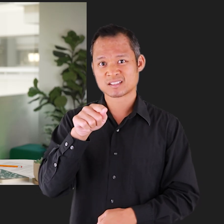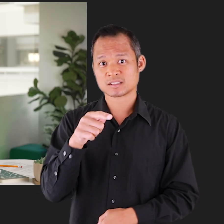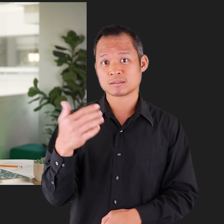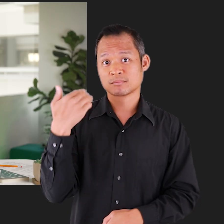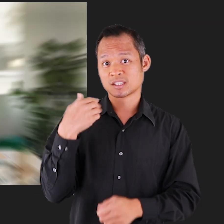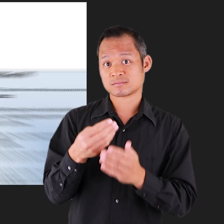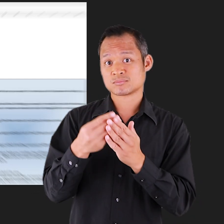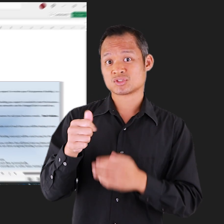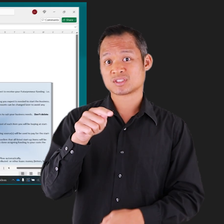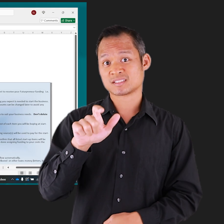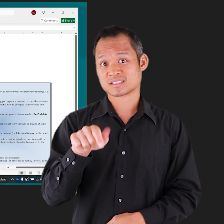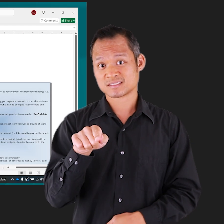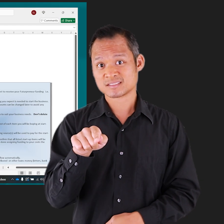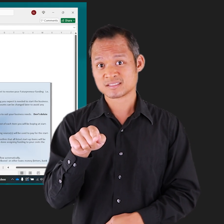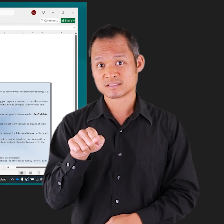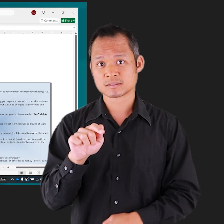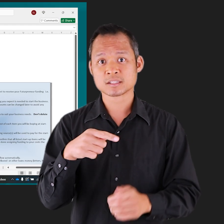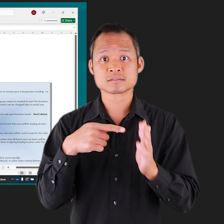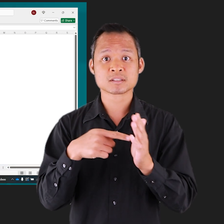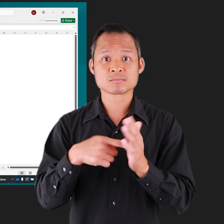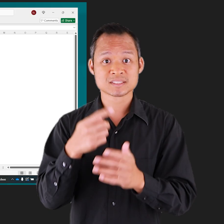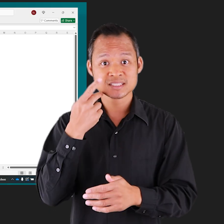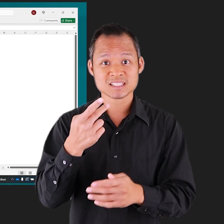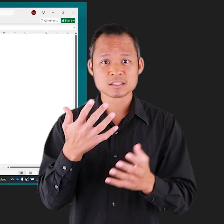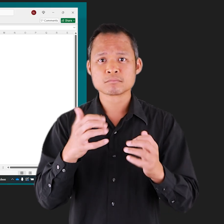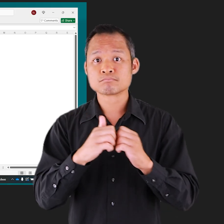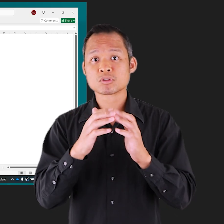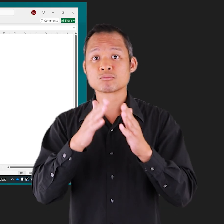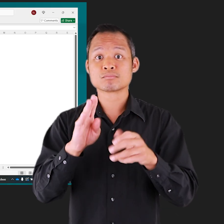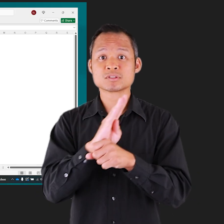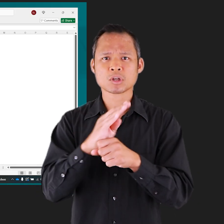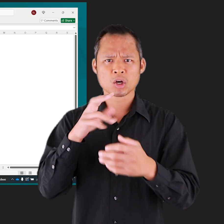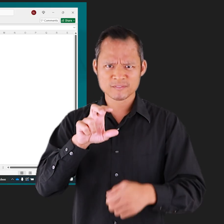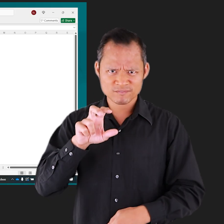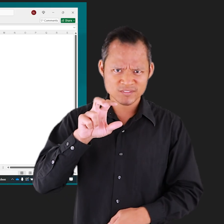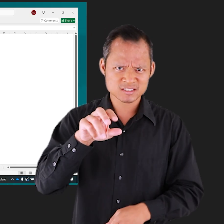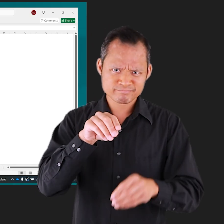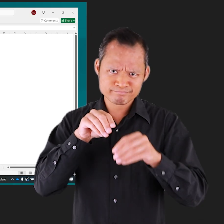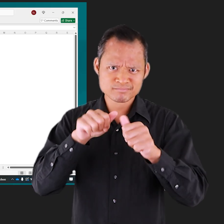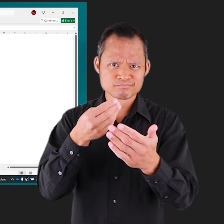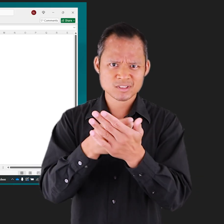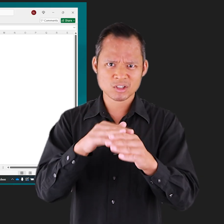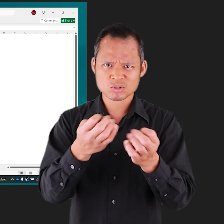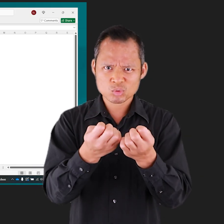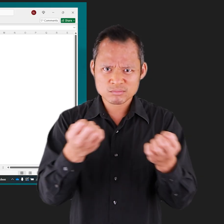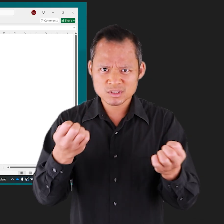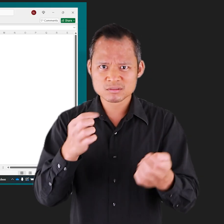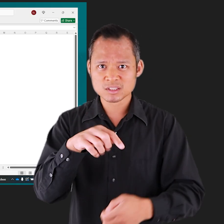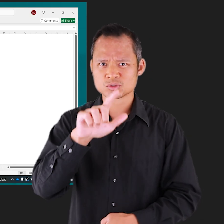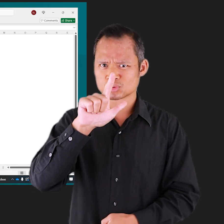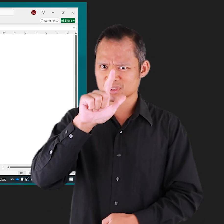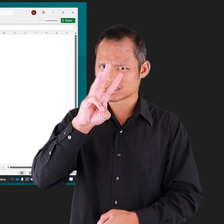Let's go there. Past purchases tab. In this example, you can see the entrepreneur has already purchased equipment